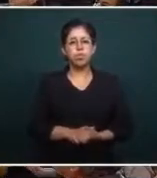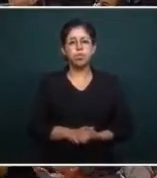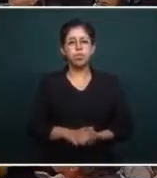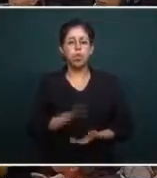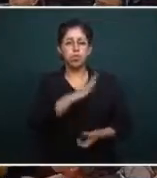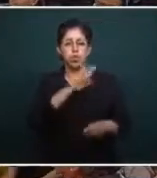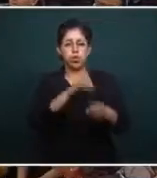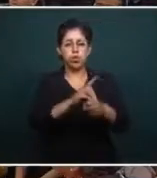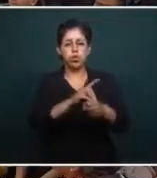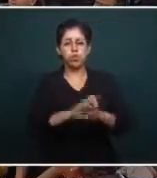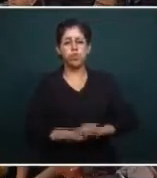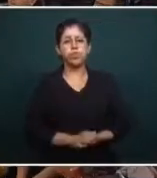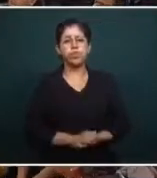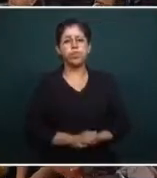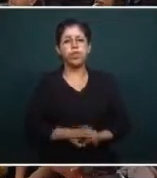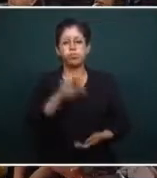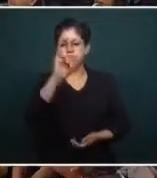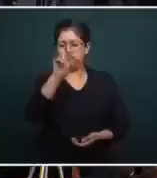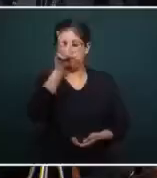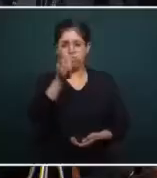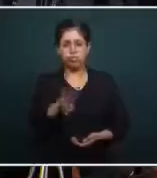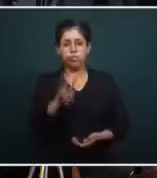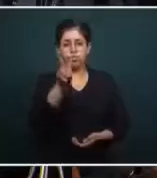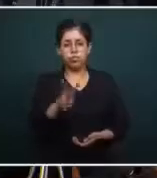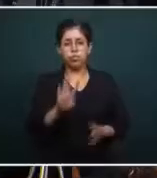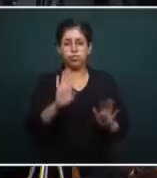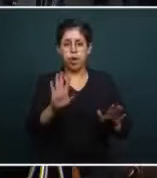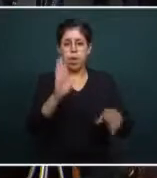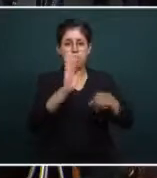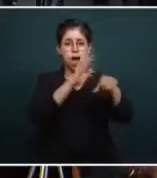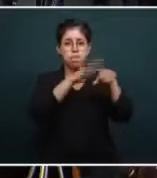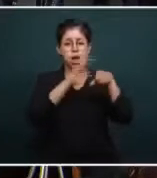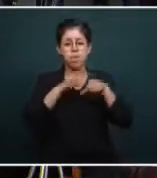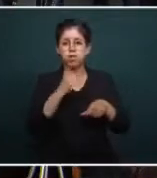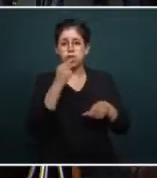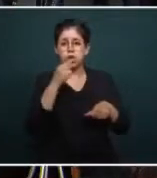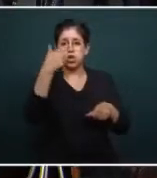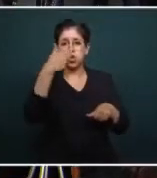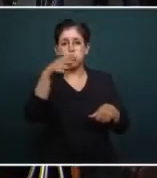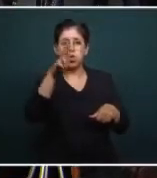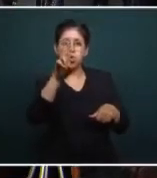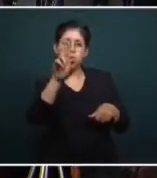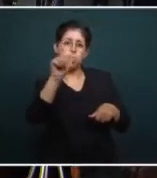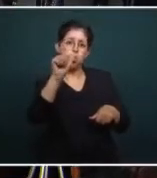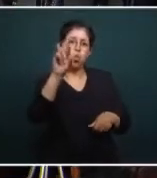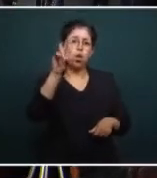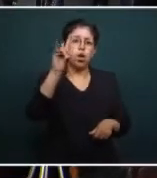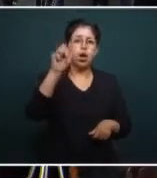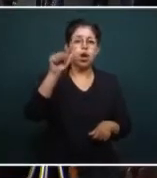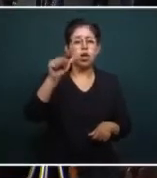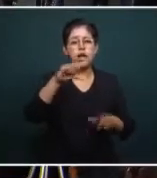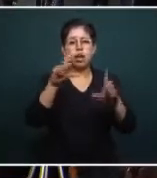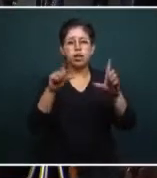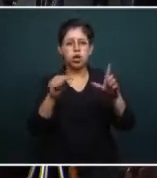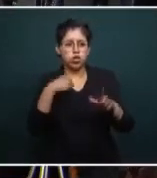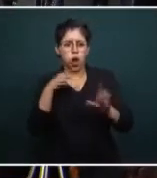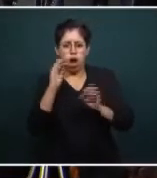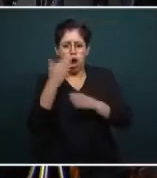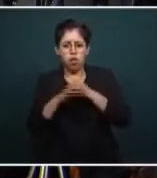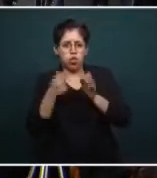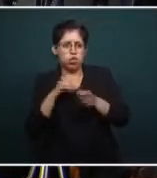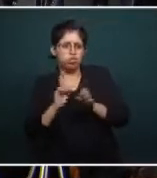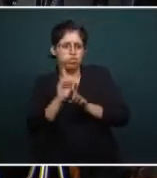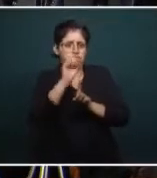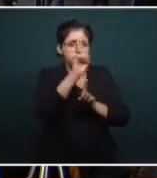Buenos días. Hello. Sí, en efecto, se va a Yes, in reforzar la Guardia effect, Nacional. we're going to Estamos, para eso reinforce estamos the aquí. National Quiero Guard, terminando esta reunión me and voy we're para